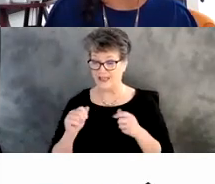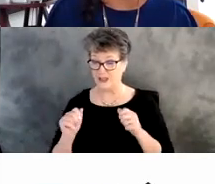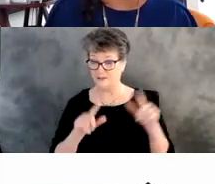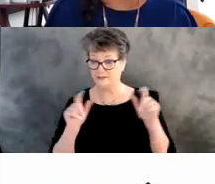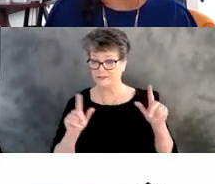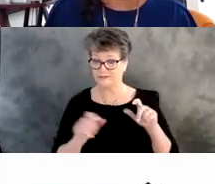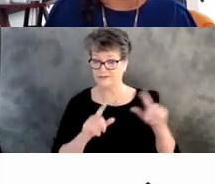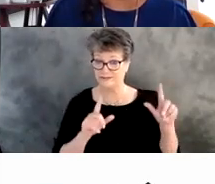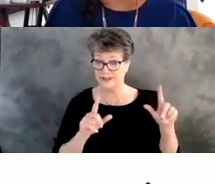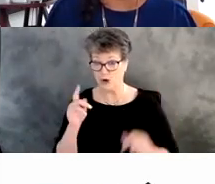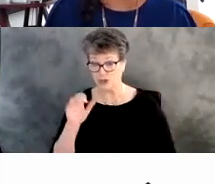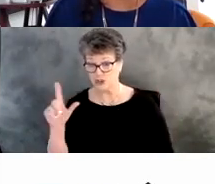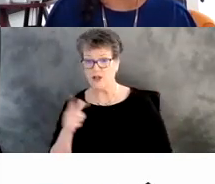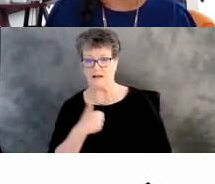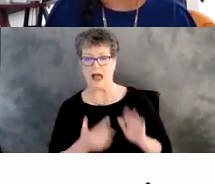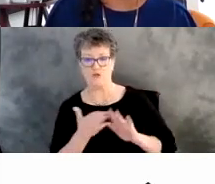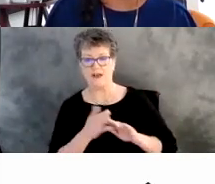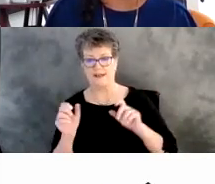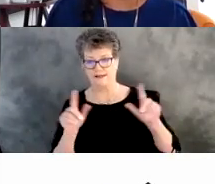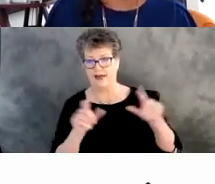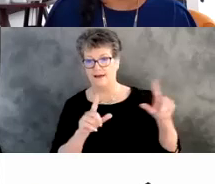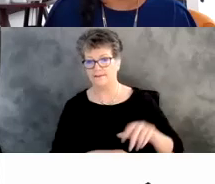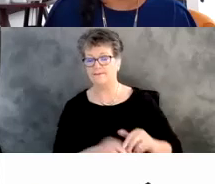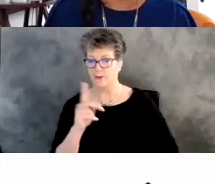slides. Okay.